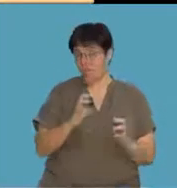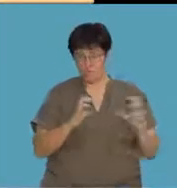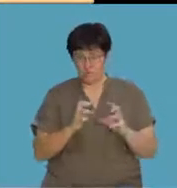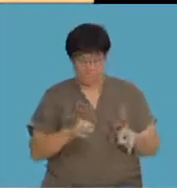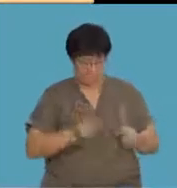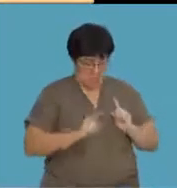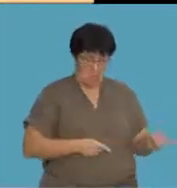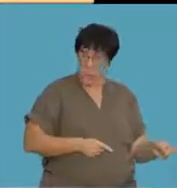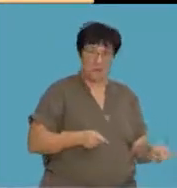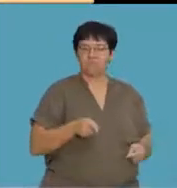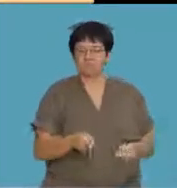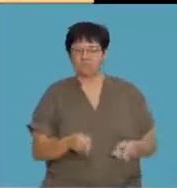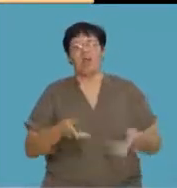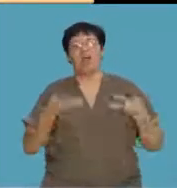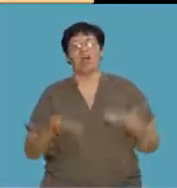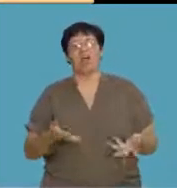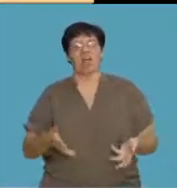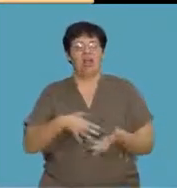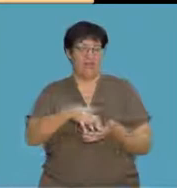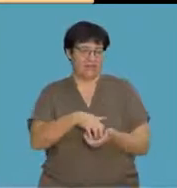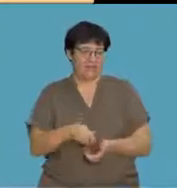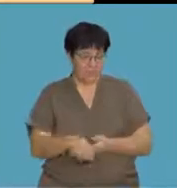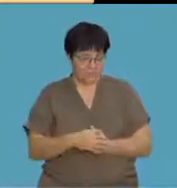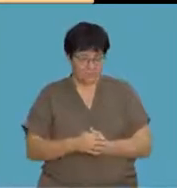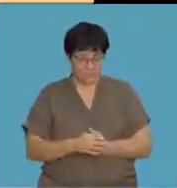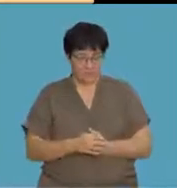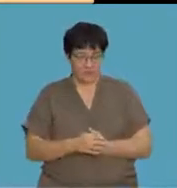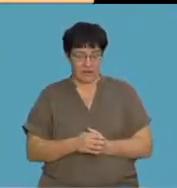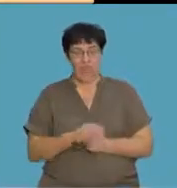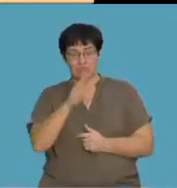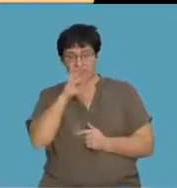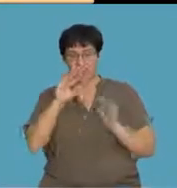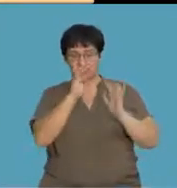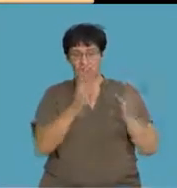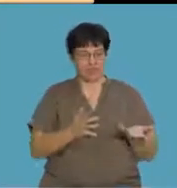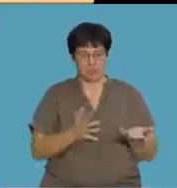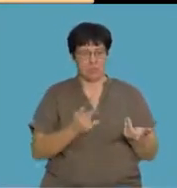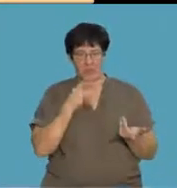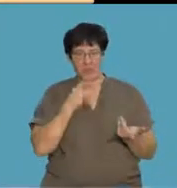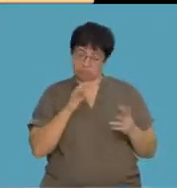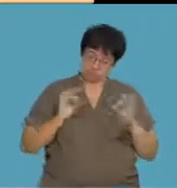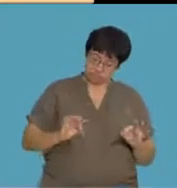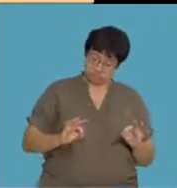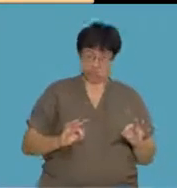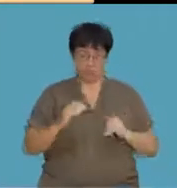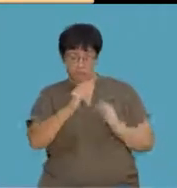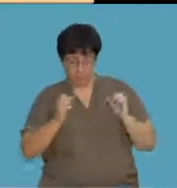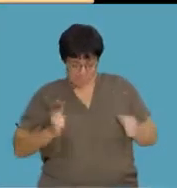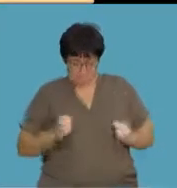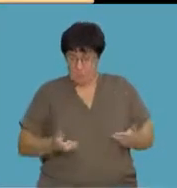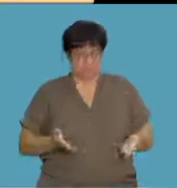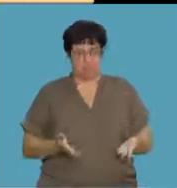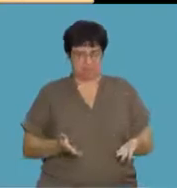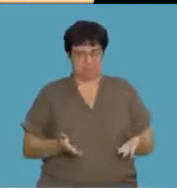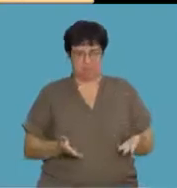weaker than those of a solid. In terms of shape, you'd realize that there is no definite shape. In this case, the